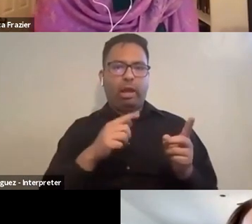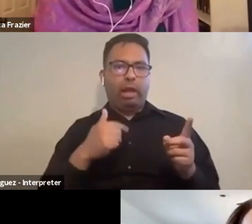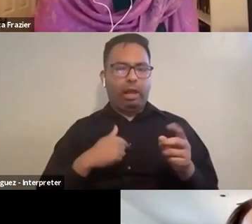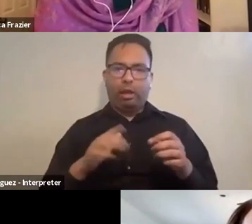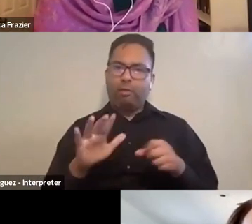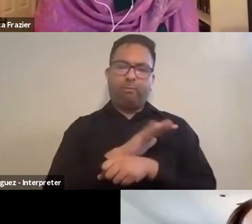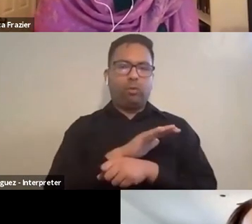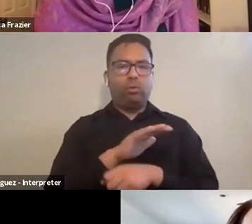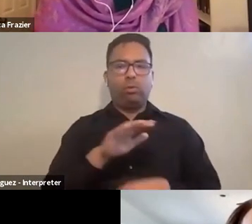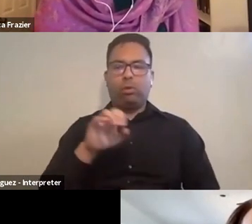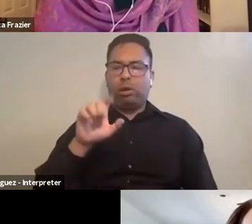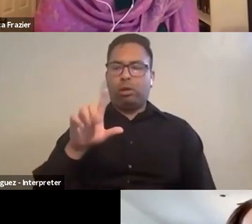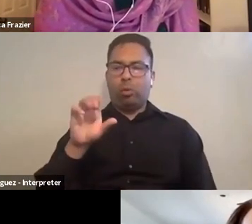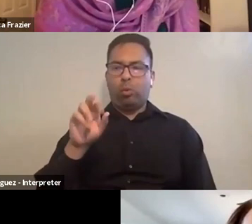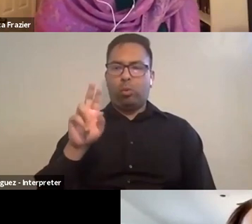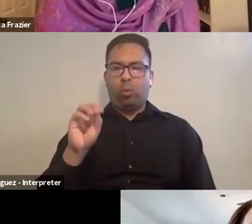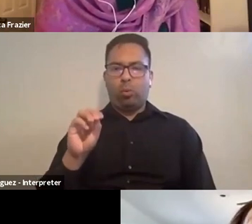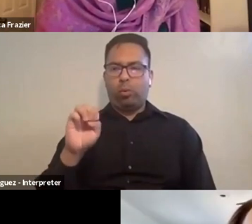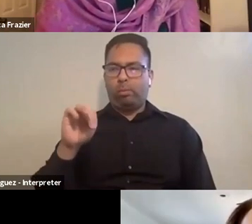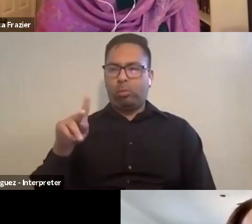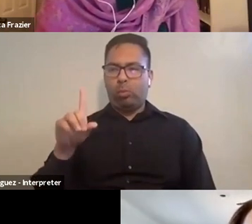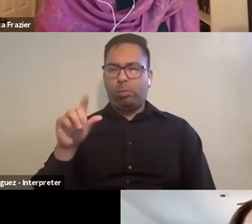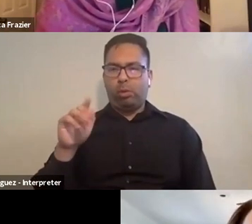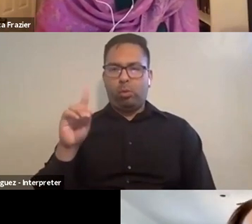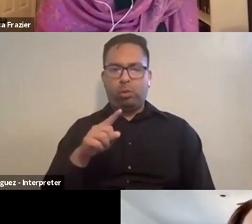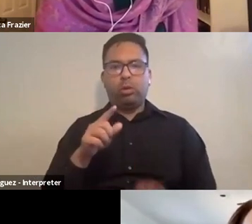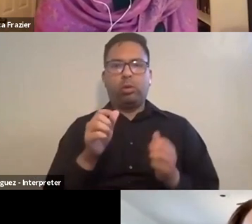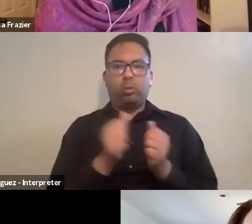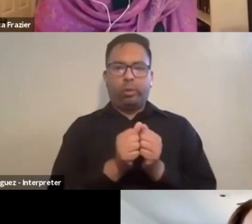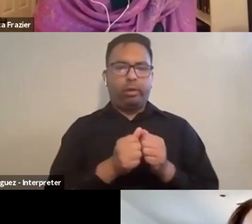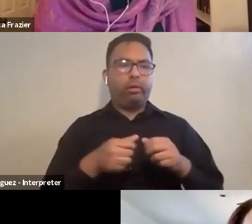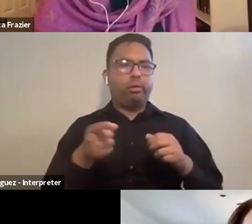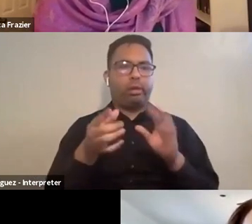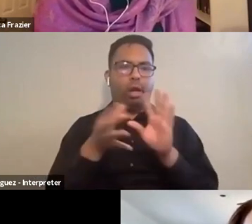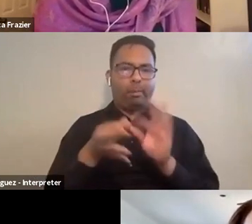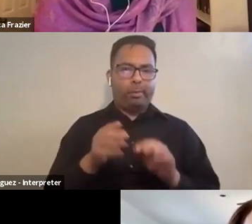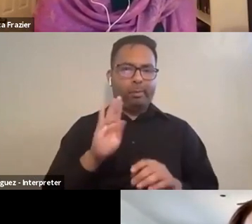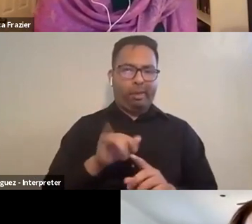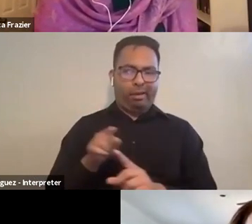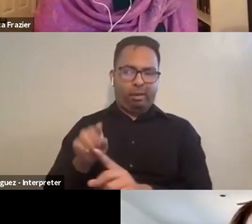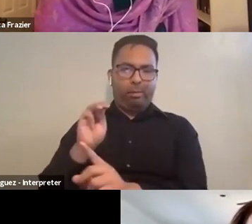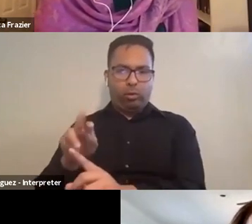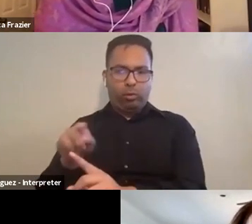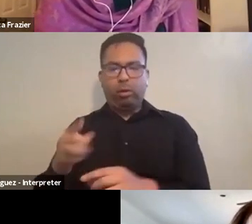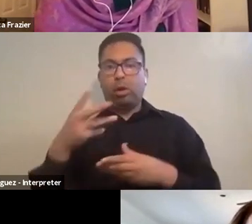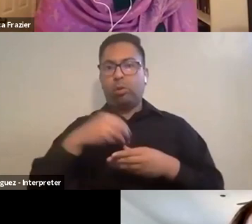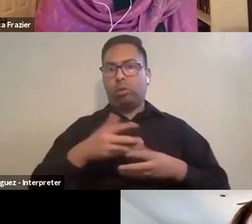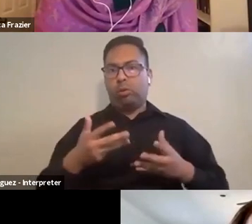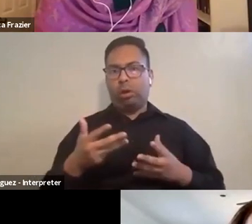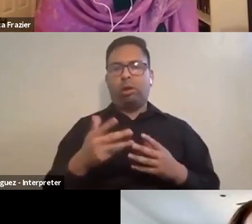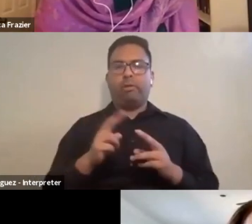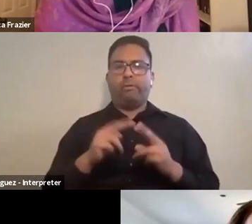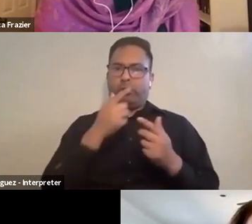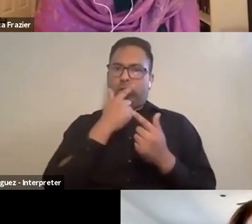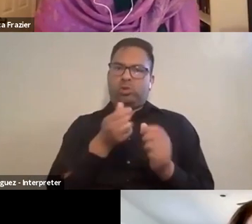Emplumado digitized with ephemera and commentary by Margaret and others who are, including, for example, some very interesting